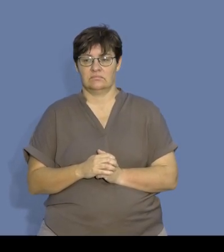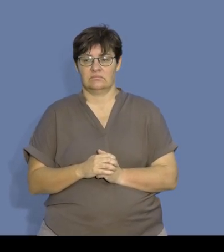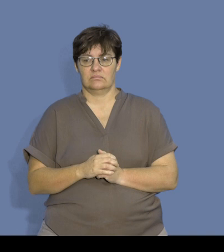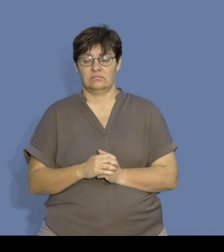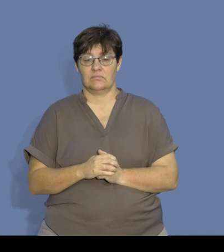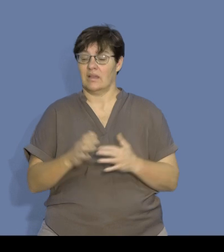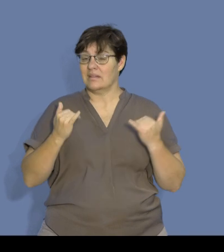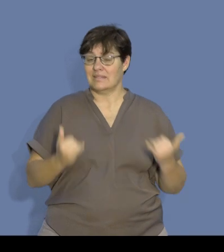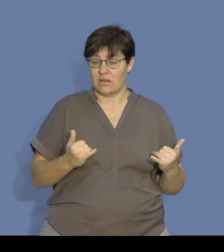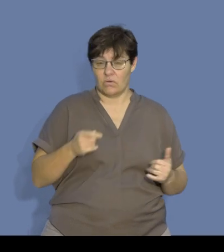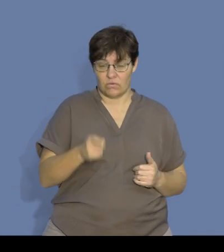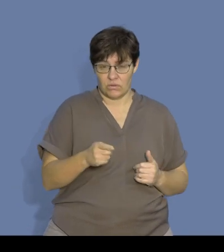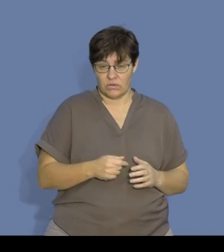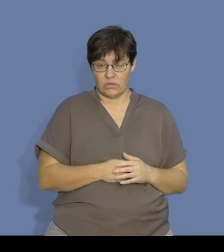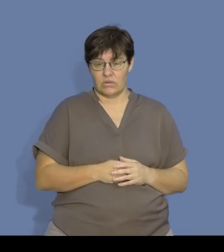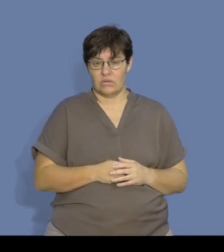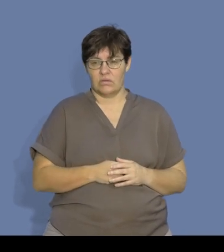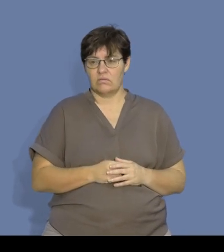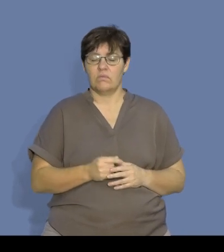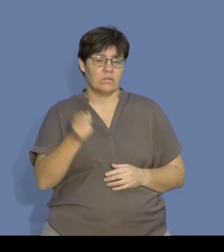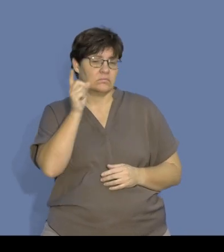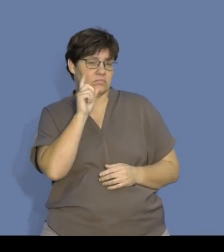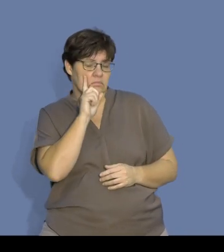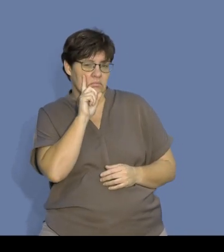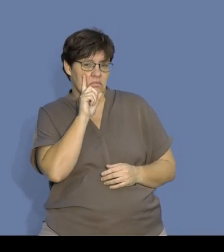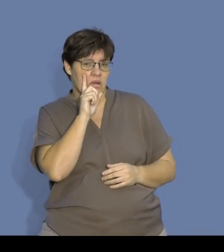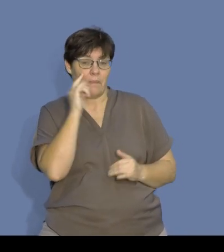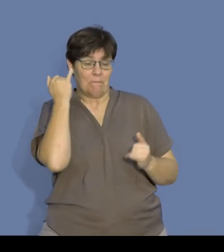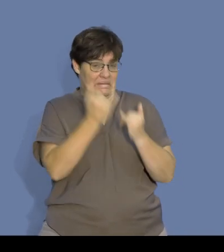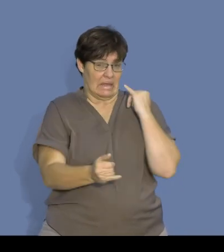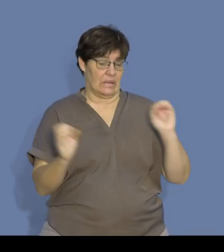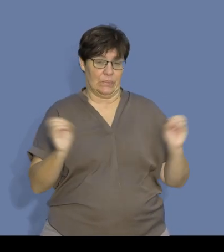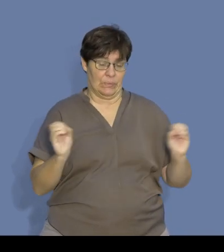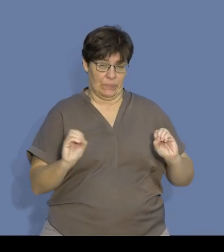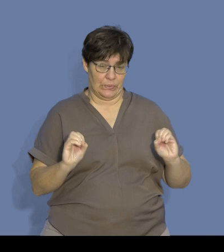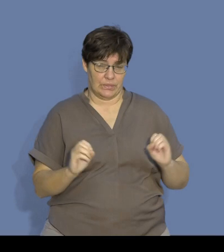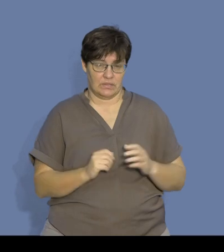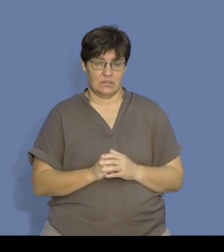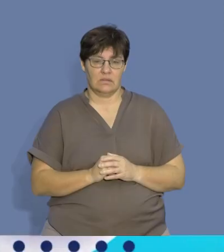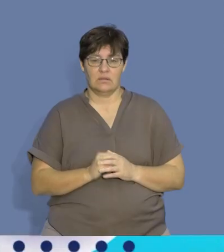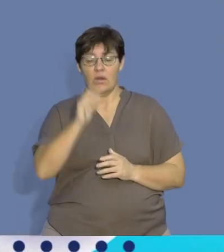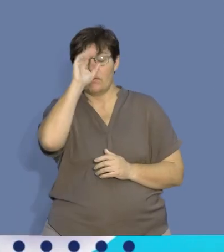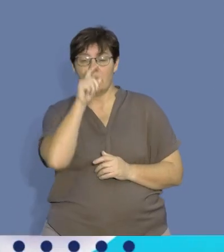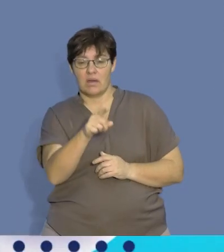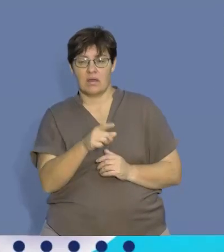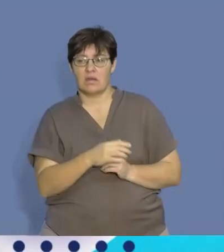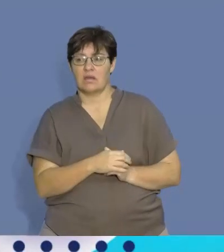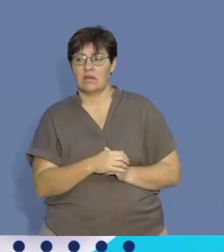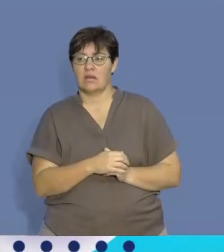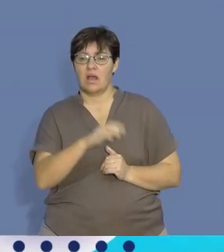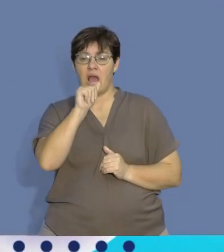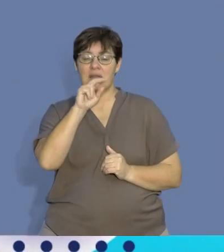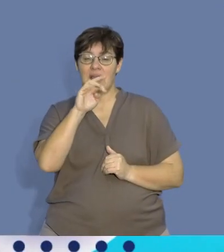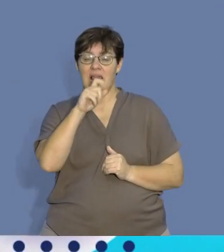701,500. Right, now at this stage, guys, you can check that you haven't made a mistake. So